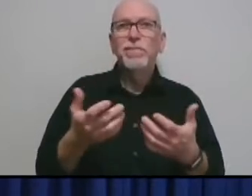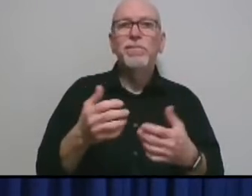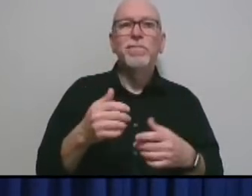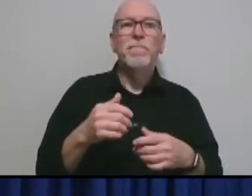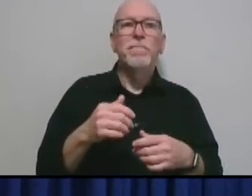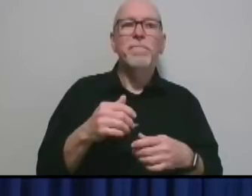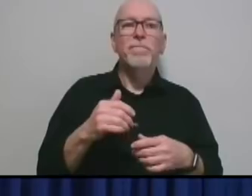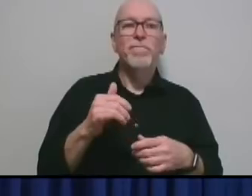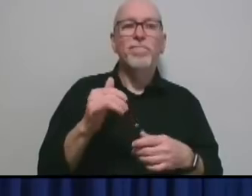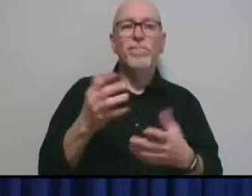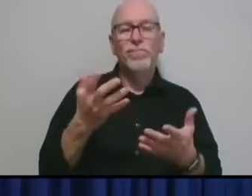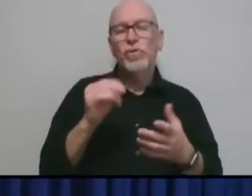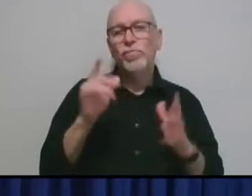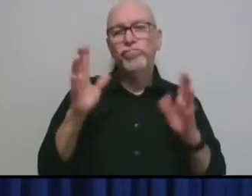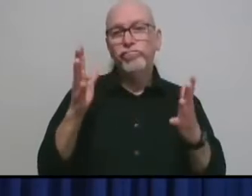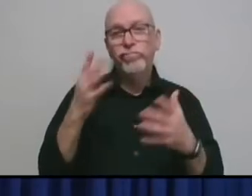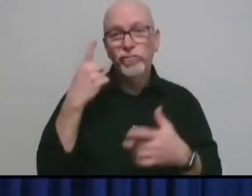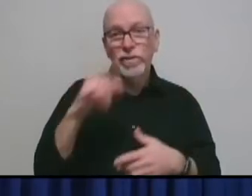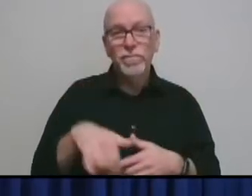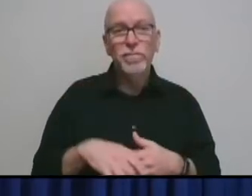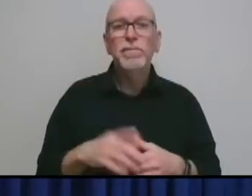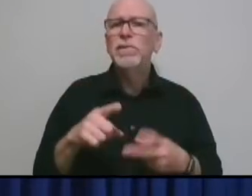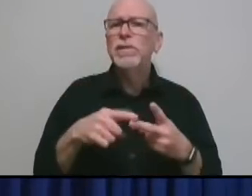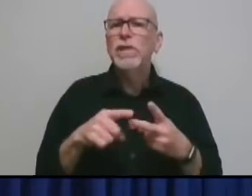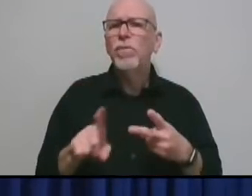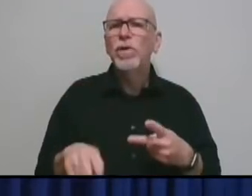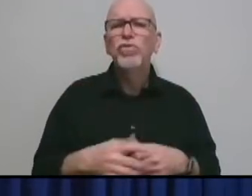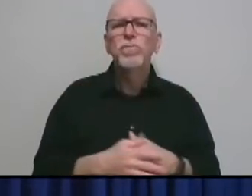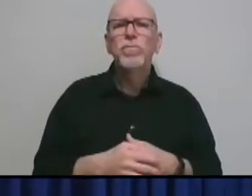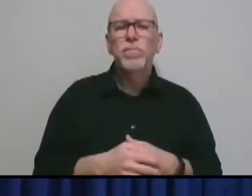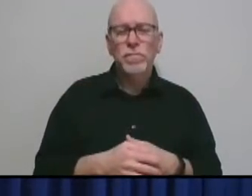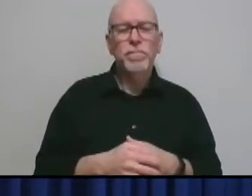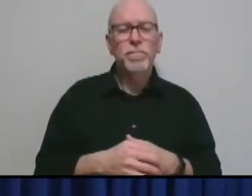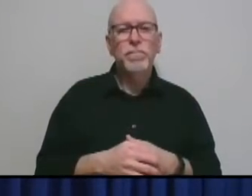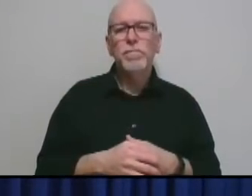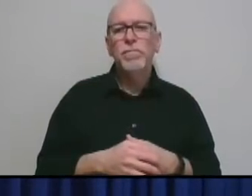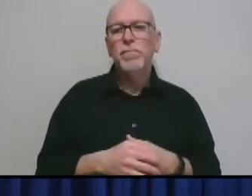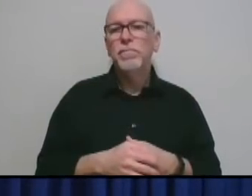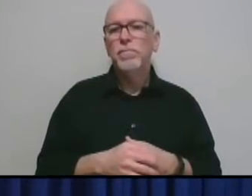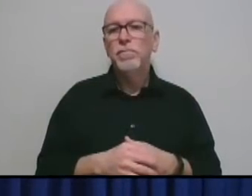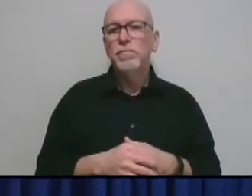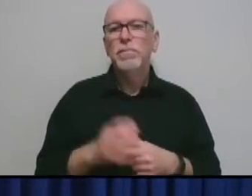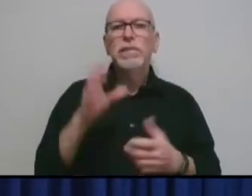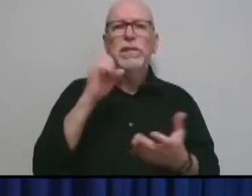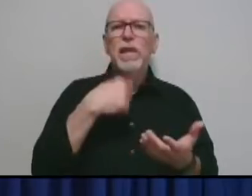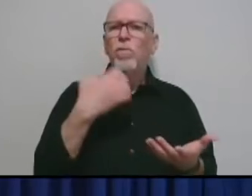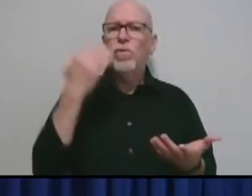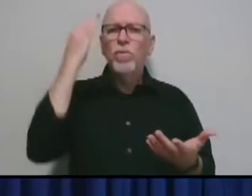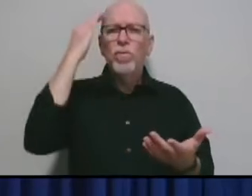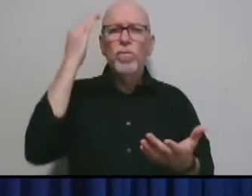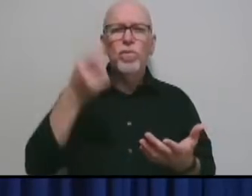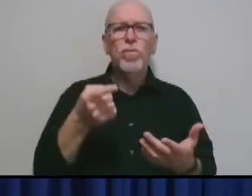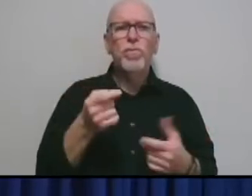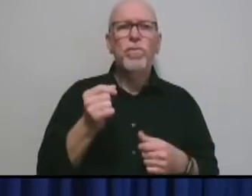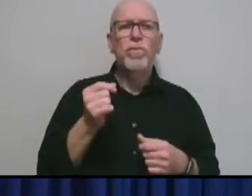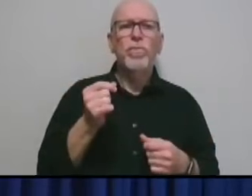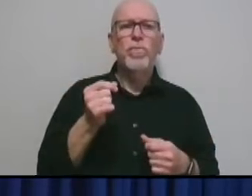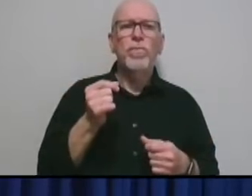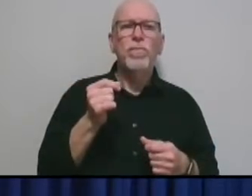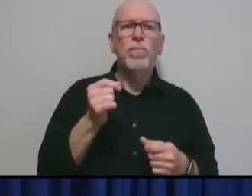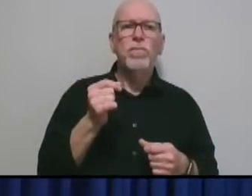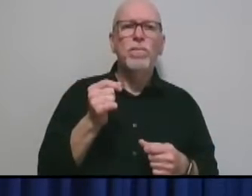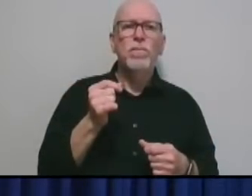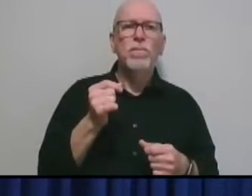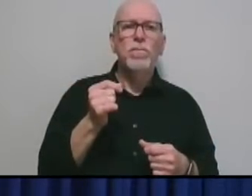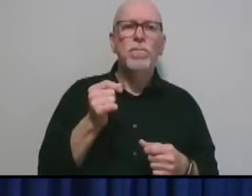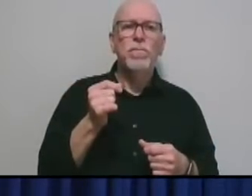so kudos to Zotec. Your second question? Perfect. Yeah. And then I guess I wanted to know, there's